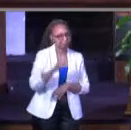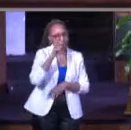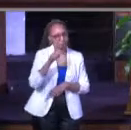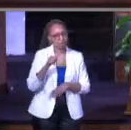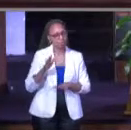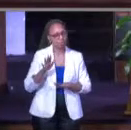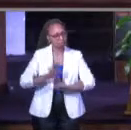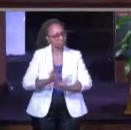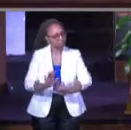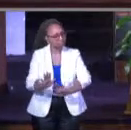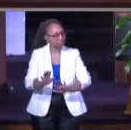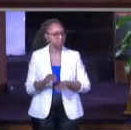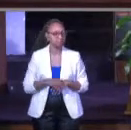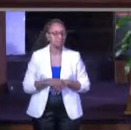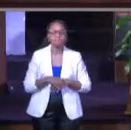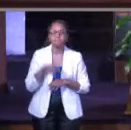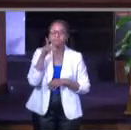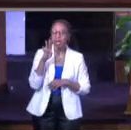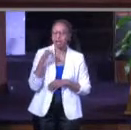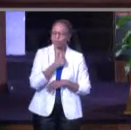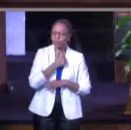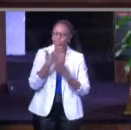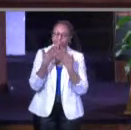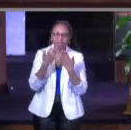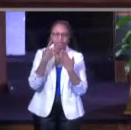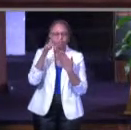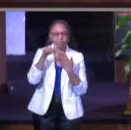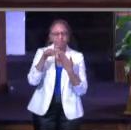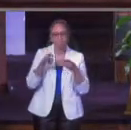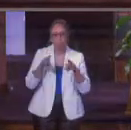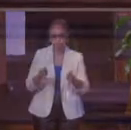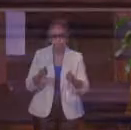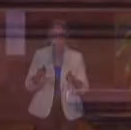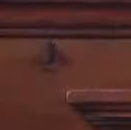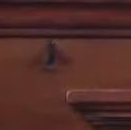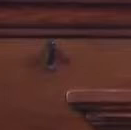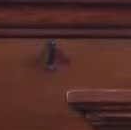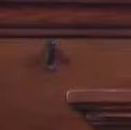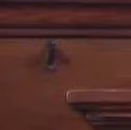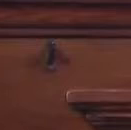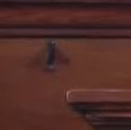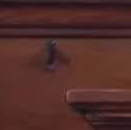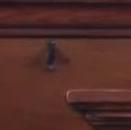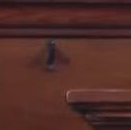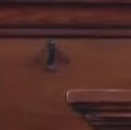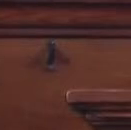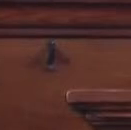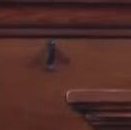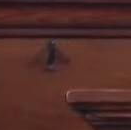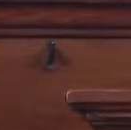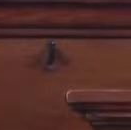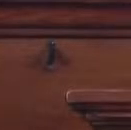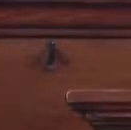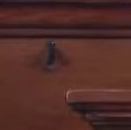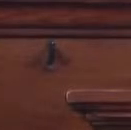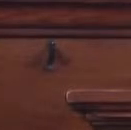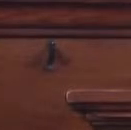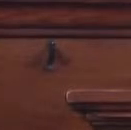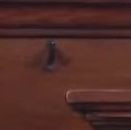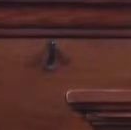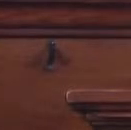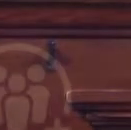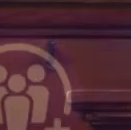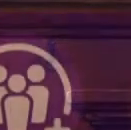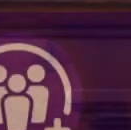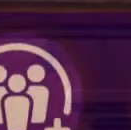now. All right. God, we thank you for this opportunity to give. We thank you, oh God, because we know that